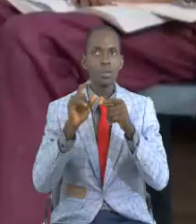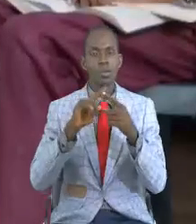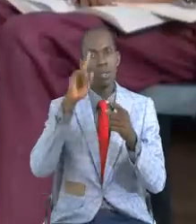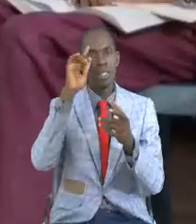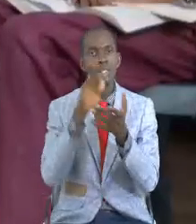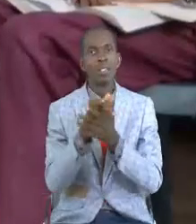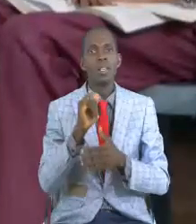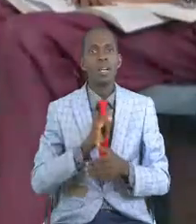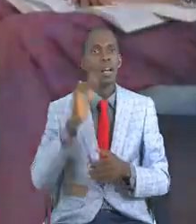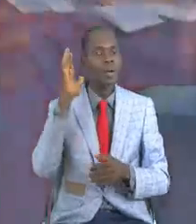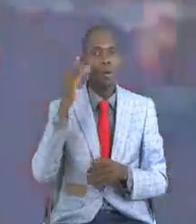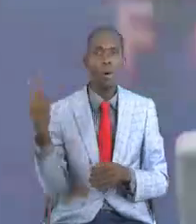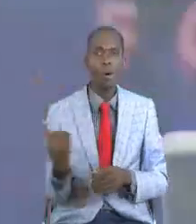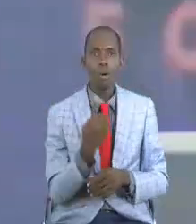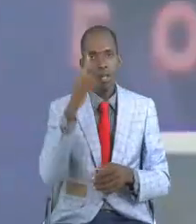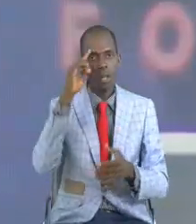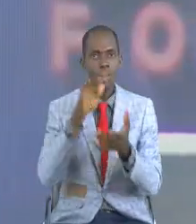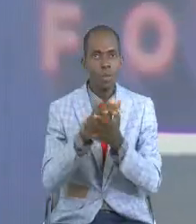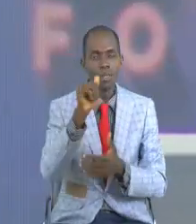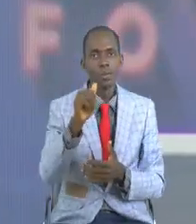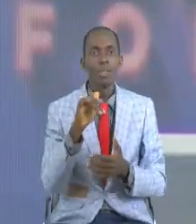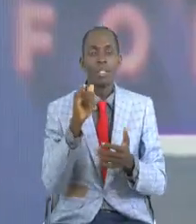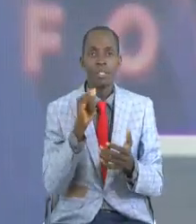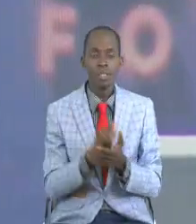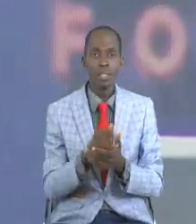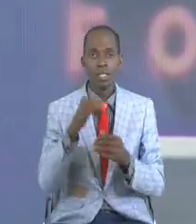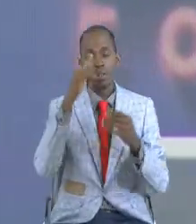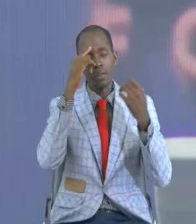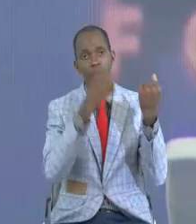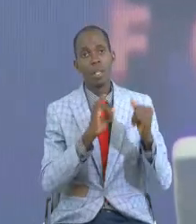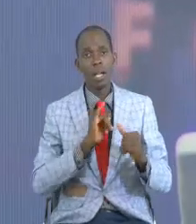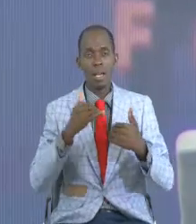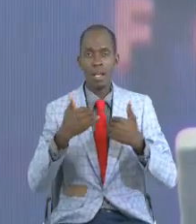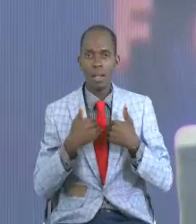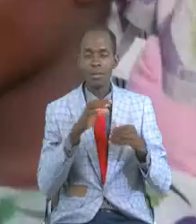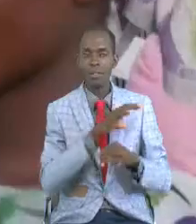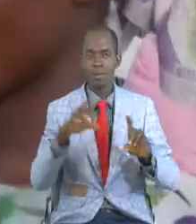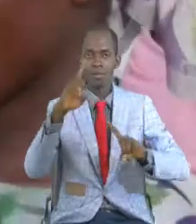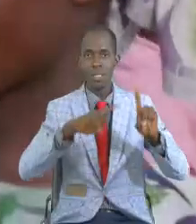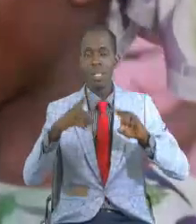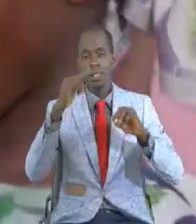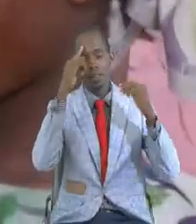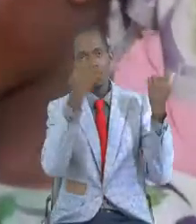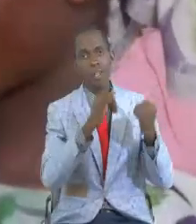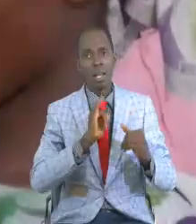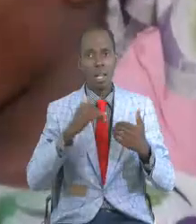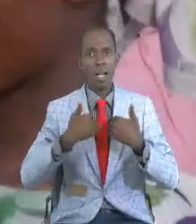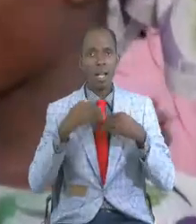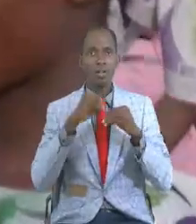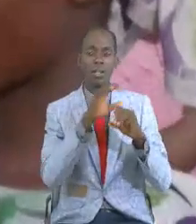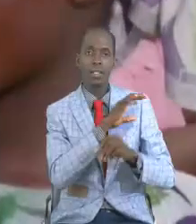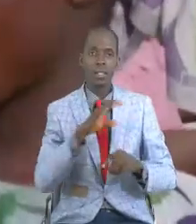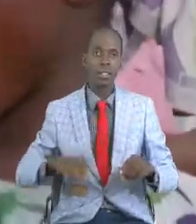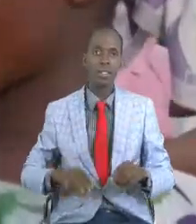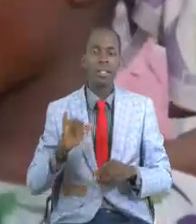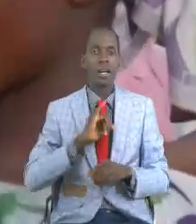always believe. The faith I have in Christ, say, the faith I have in Christ, I will not let